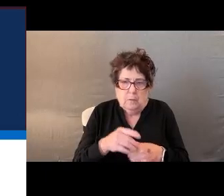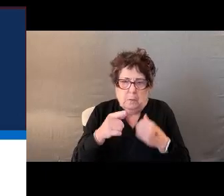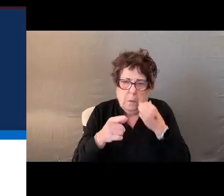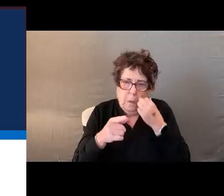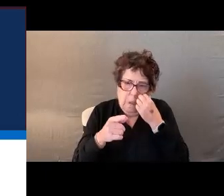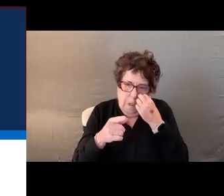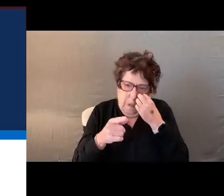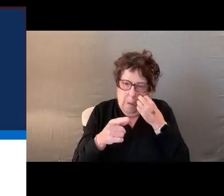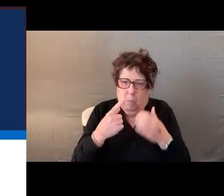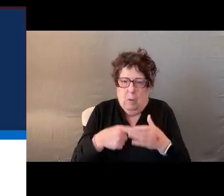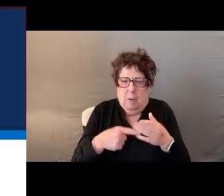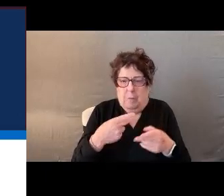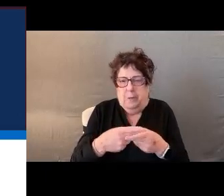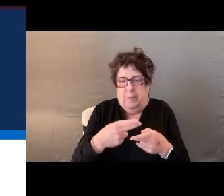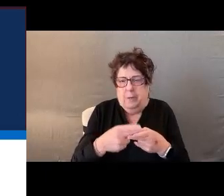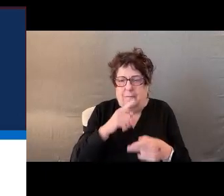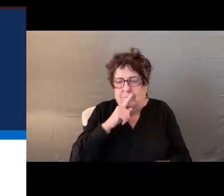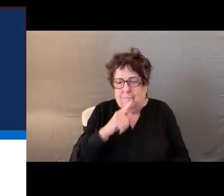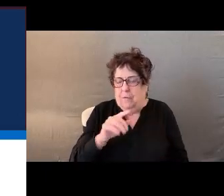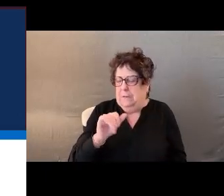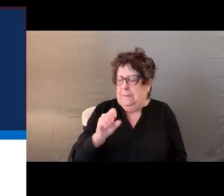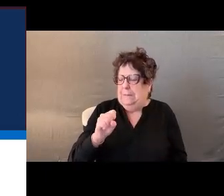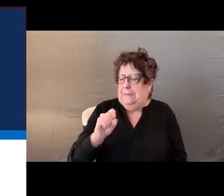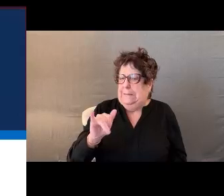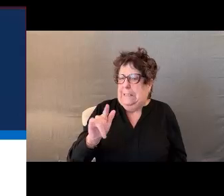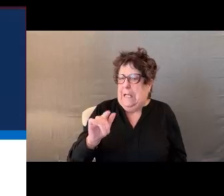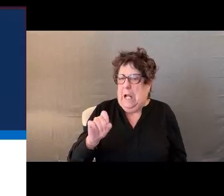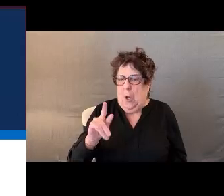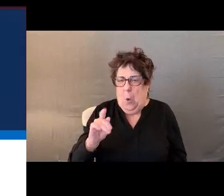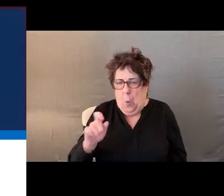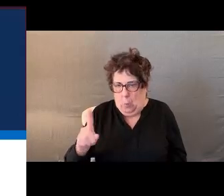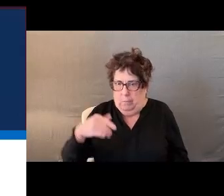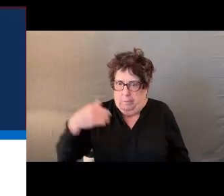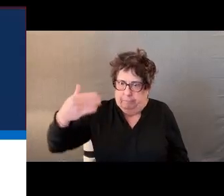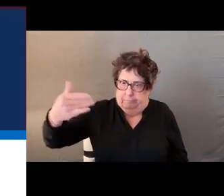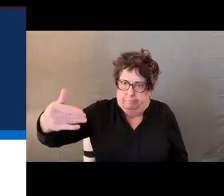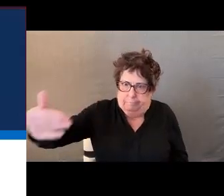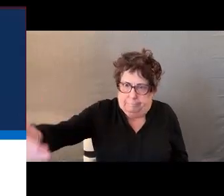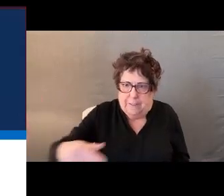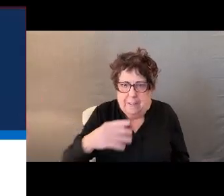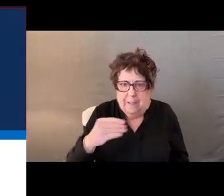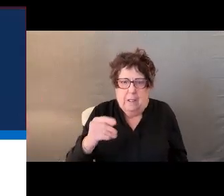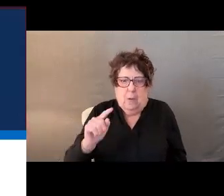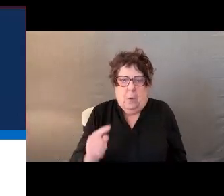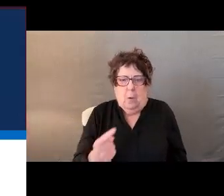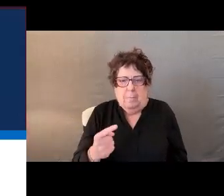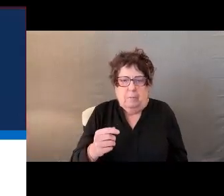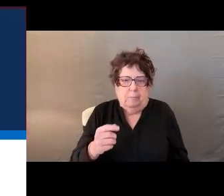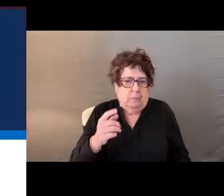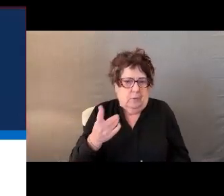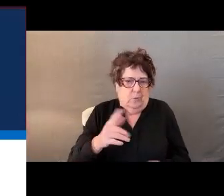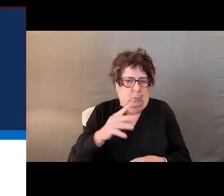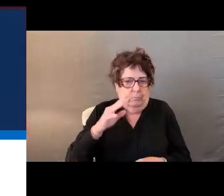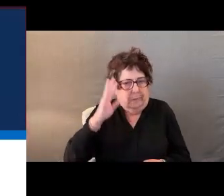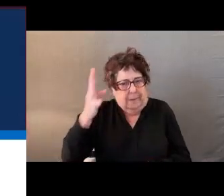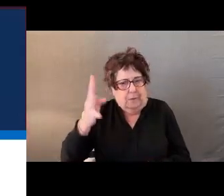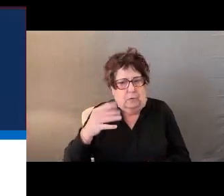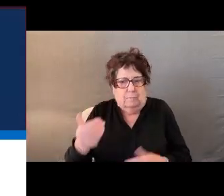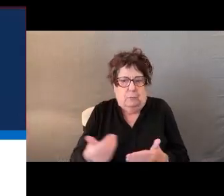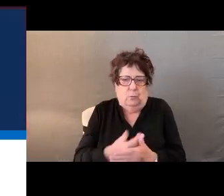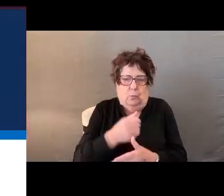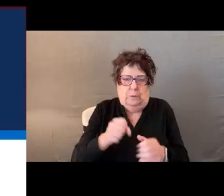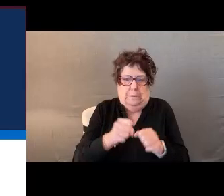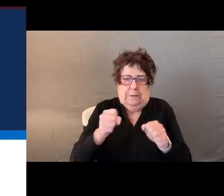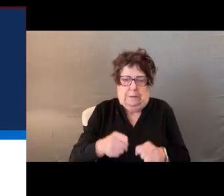And it's only been with the creation of the new system position that I'm in over the last year that we've really had an opportunity to look